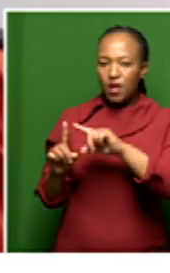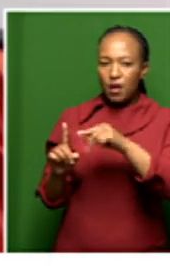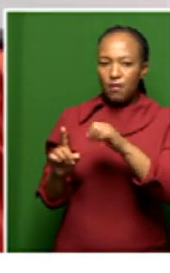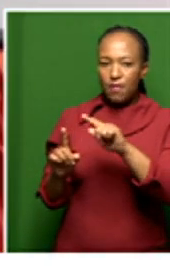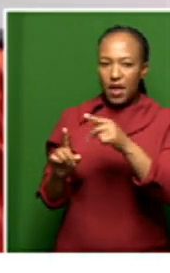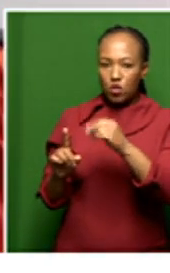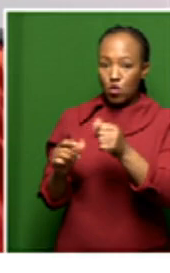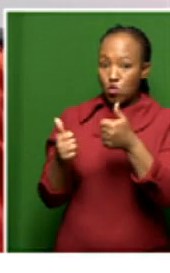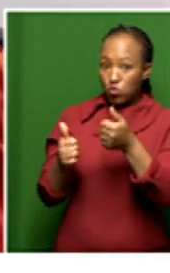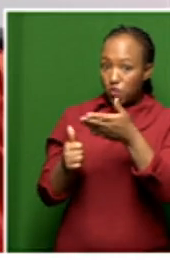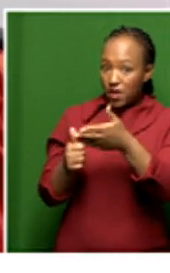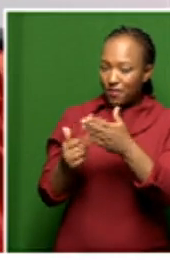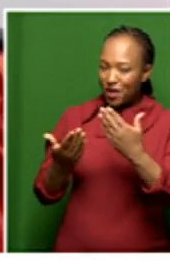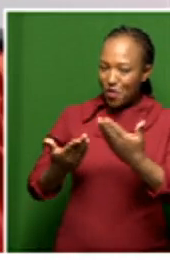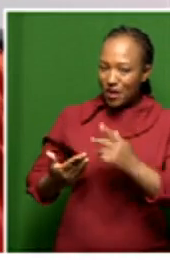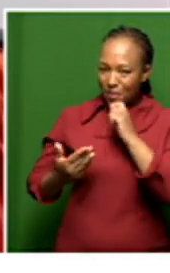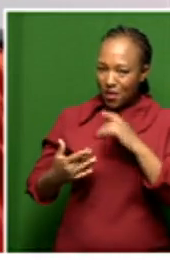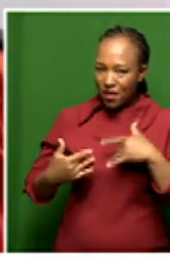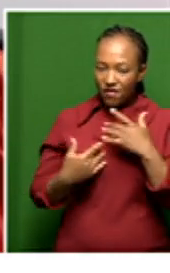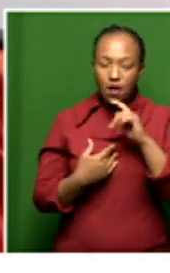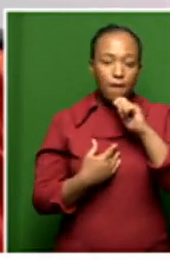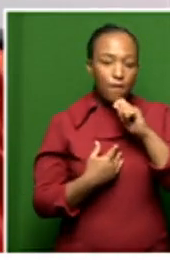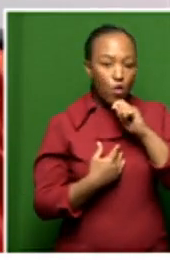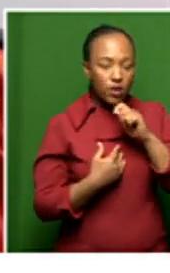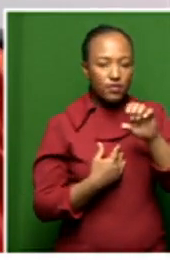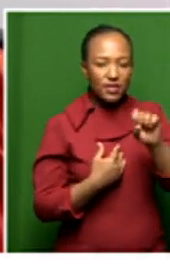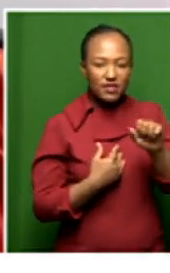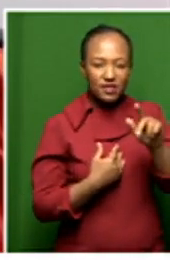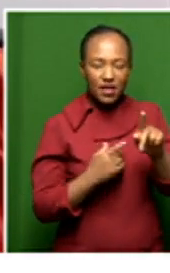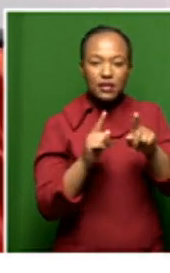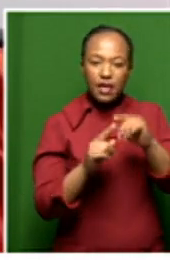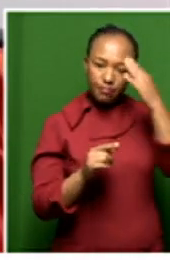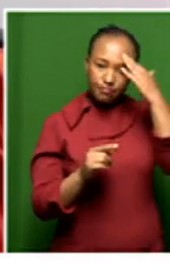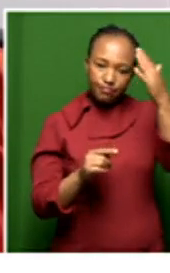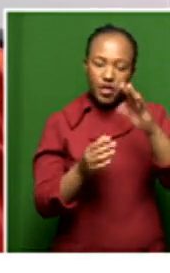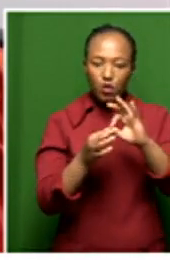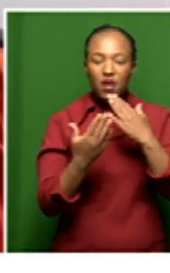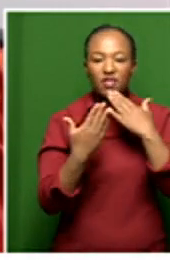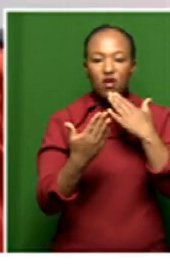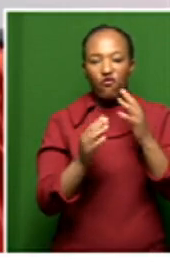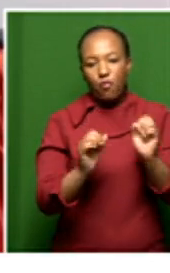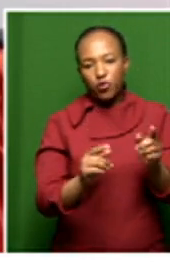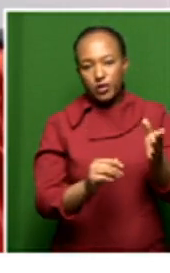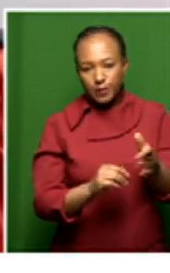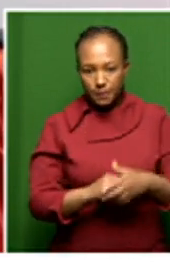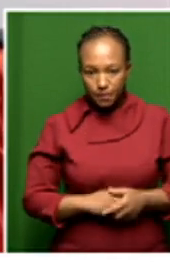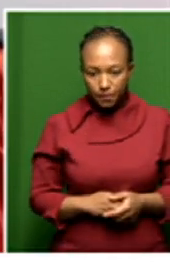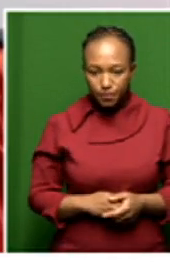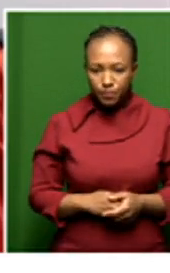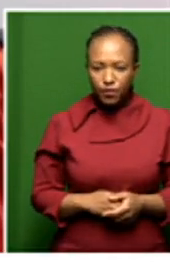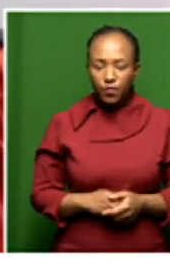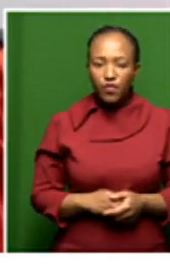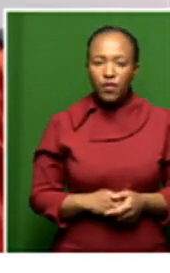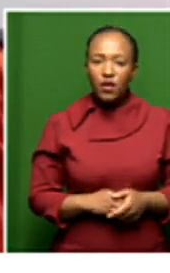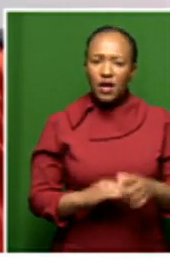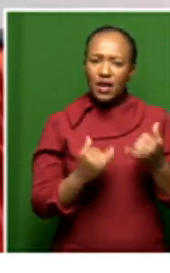Morning Live. Good morning, Sakina, and good morning to the viewers at home. Thank you for the opportunity. So, firstly, how has